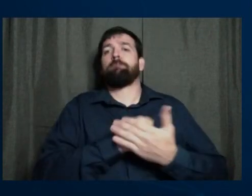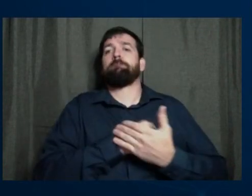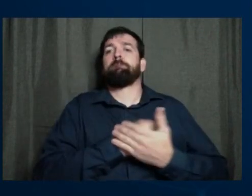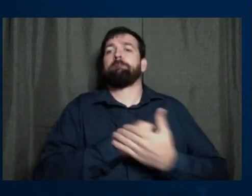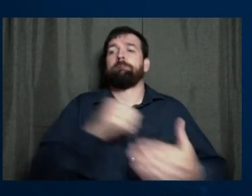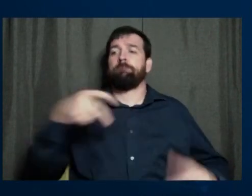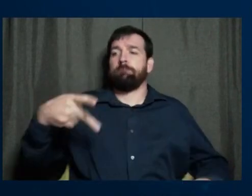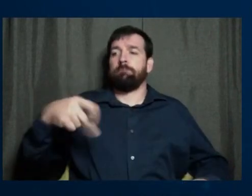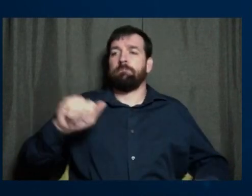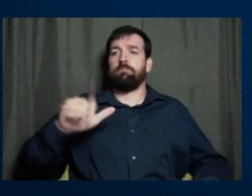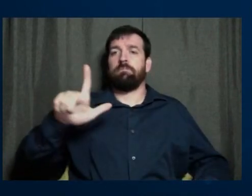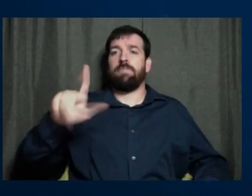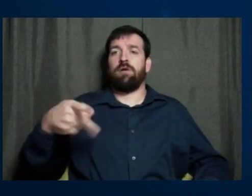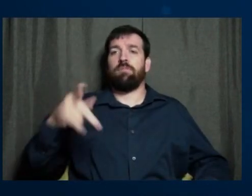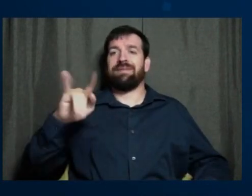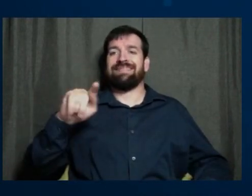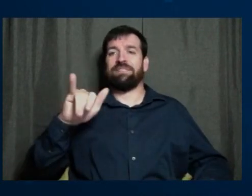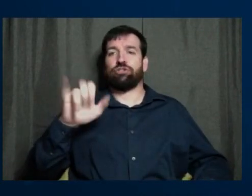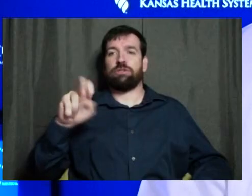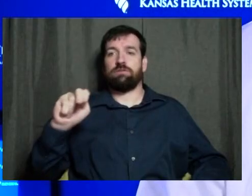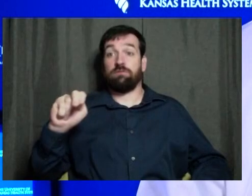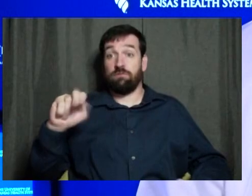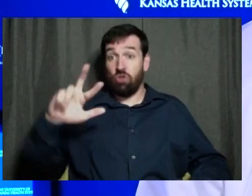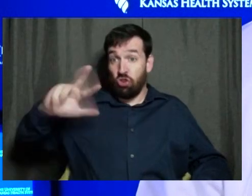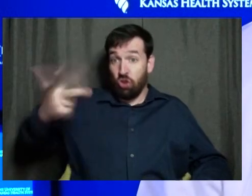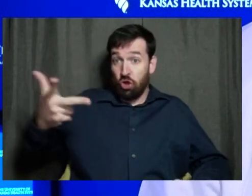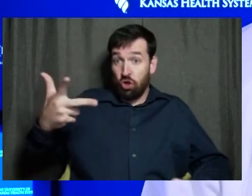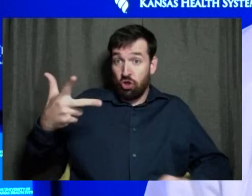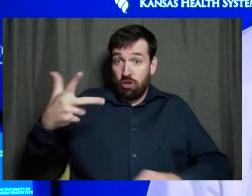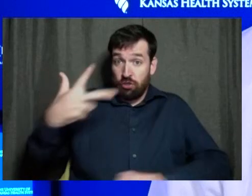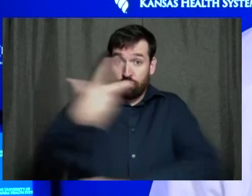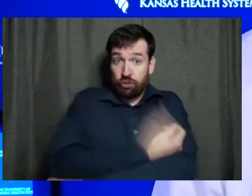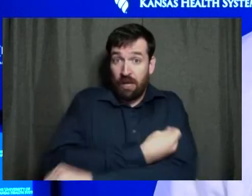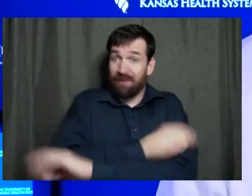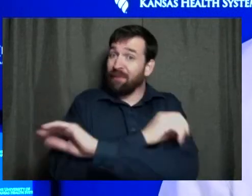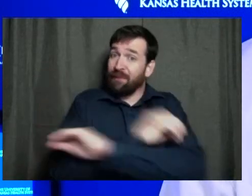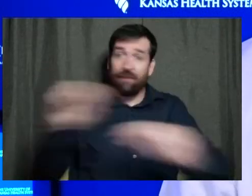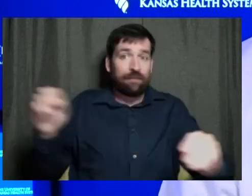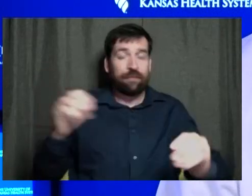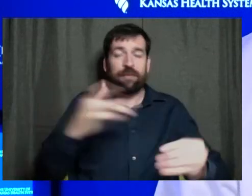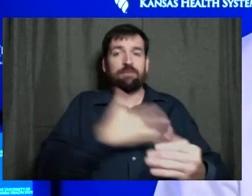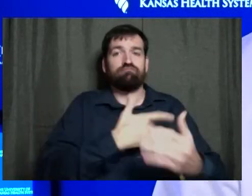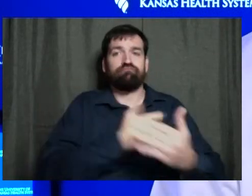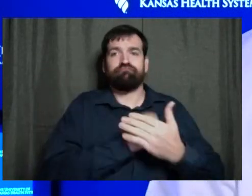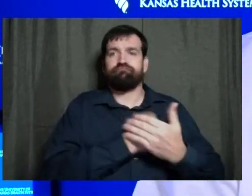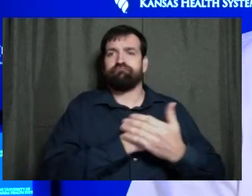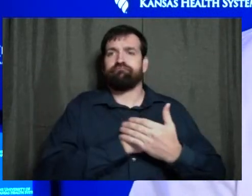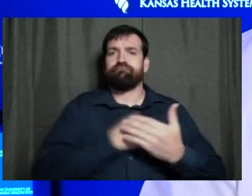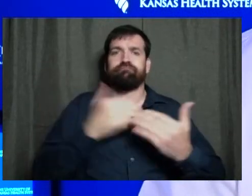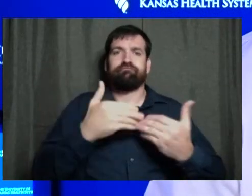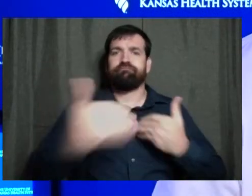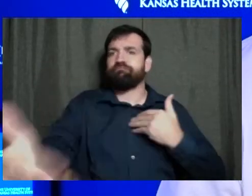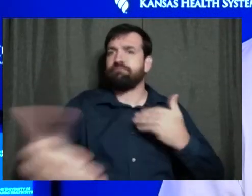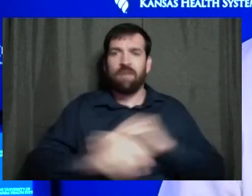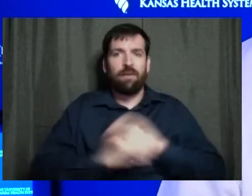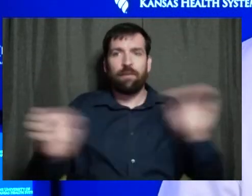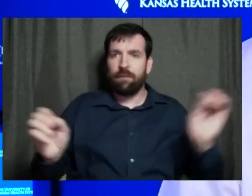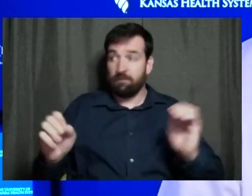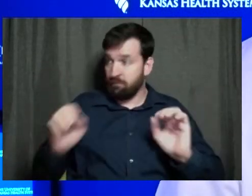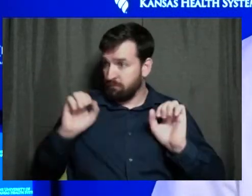had one palpitation. Yeah, and I think we got questions about this regarding, can it